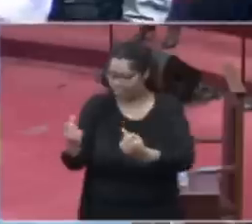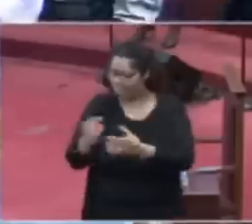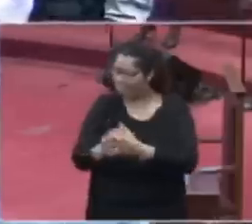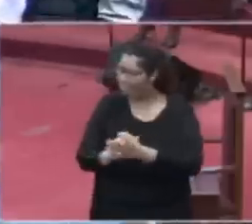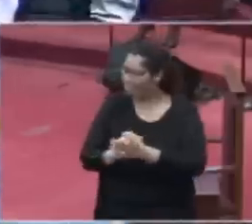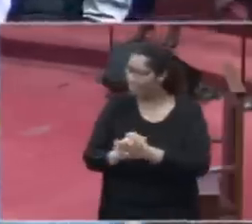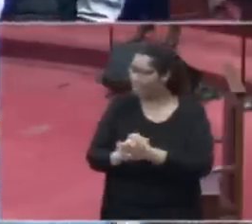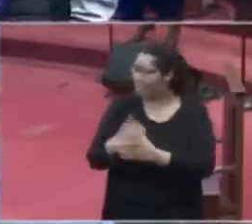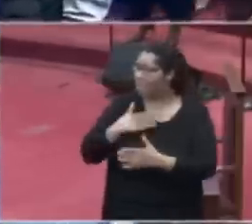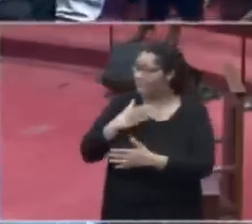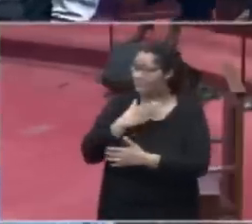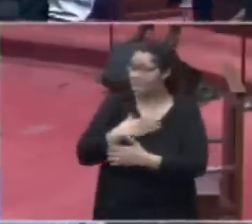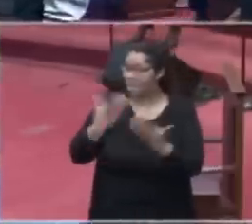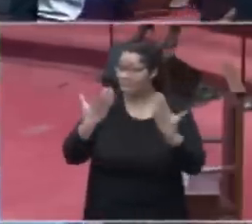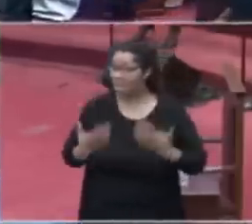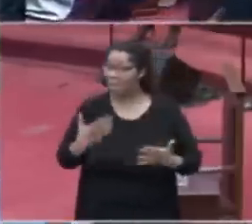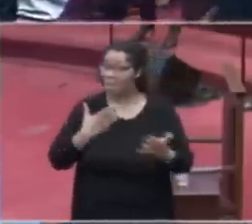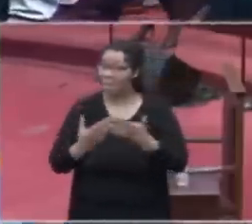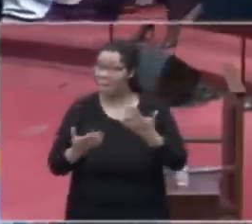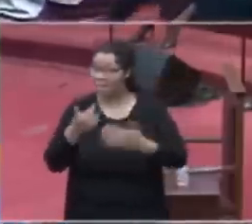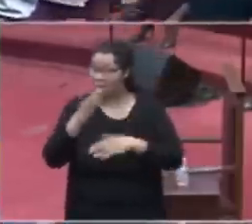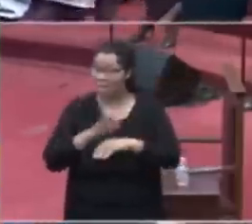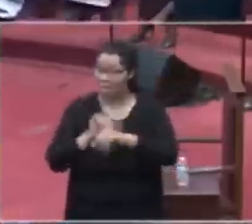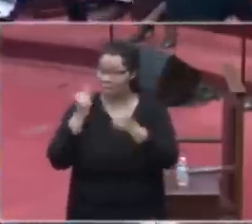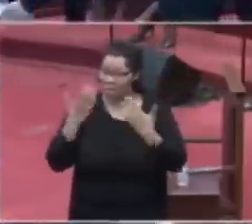It's to be.